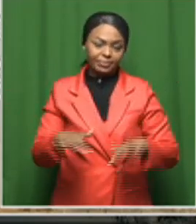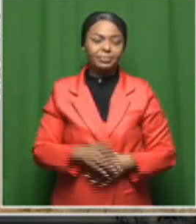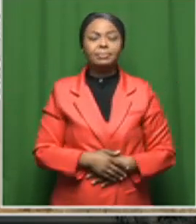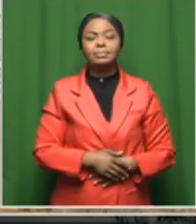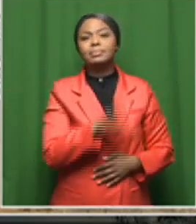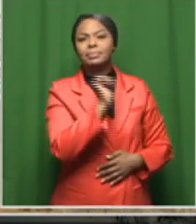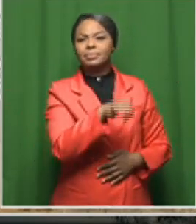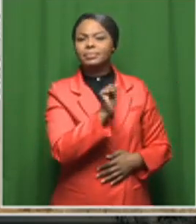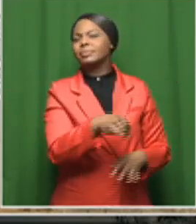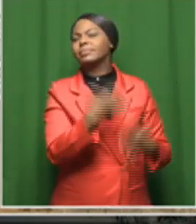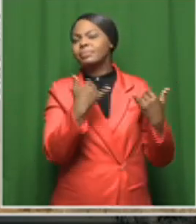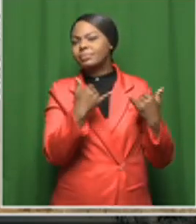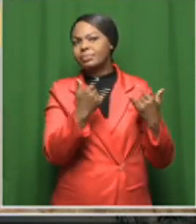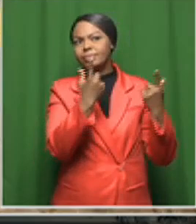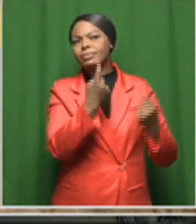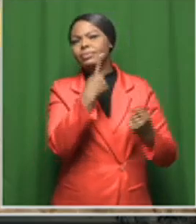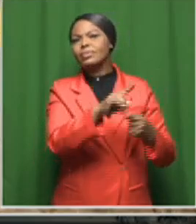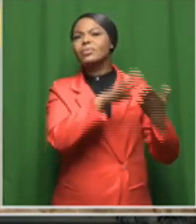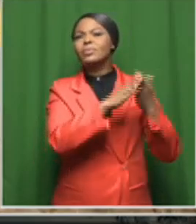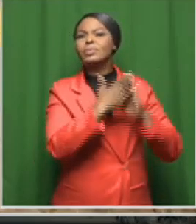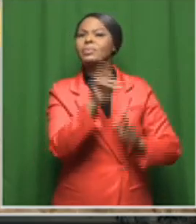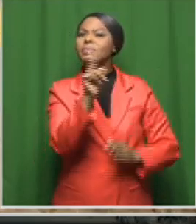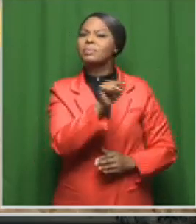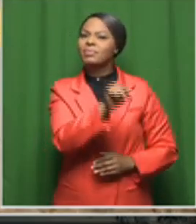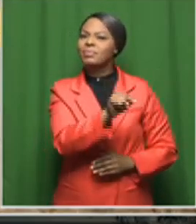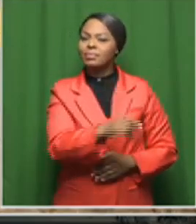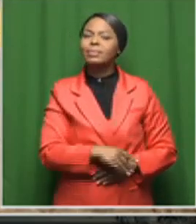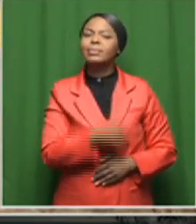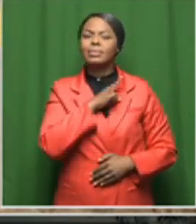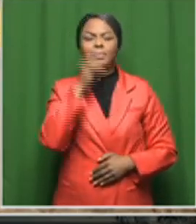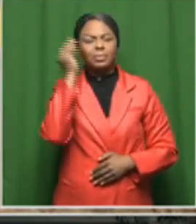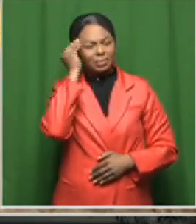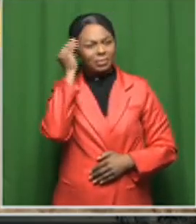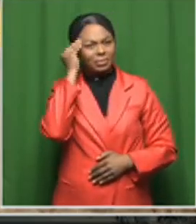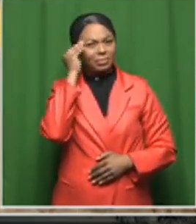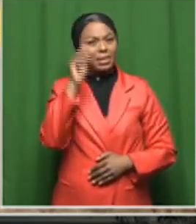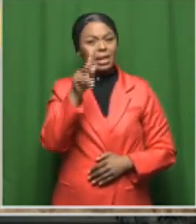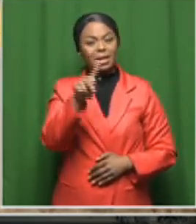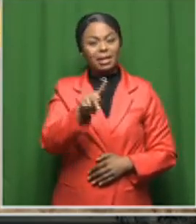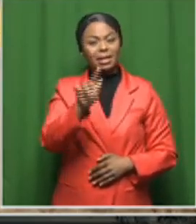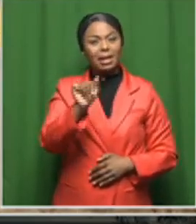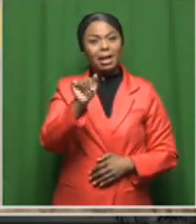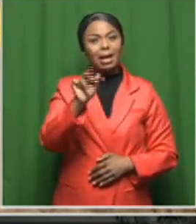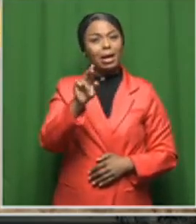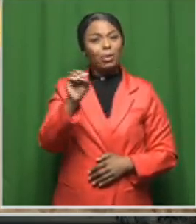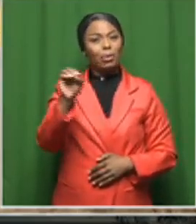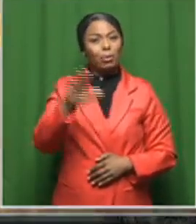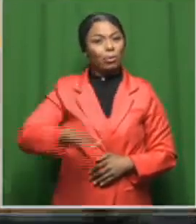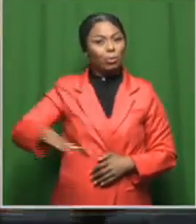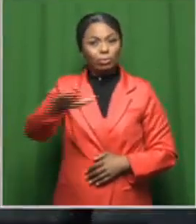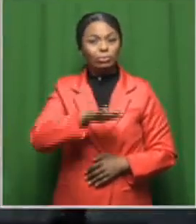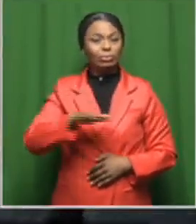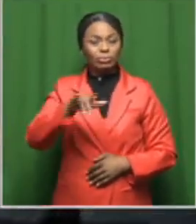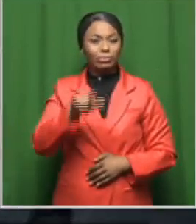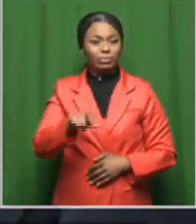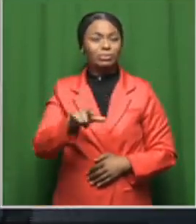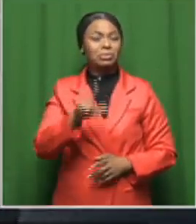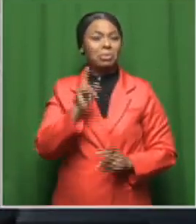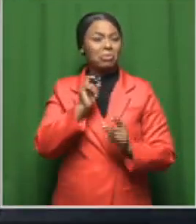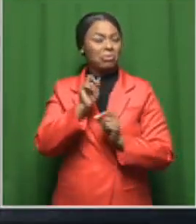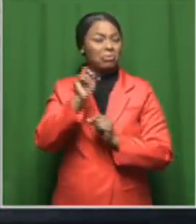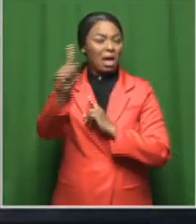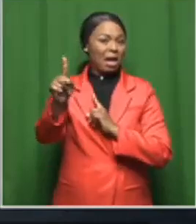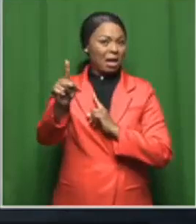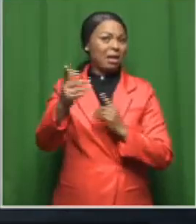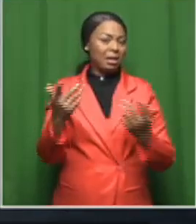what it's done for the community, because I know it's far and I know that it's quite a restricted entry kind of venue, but just